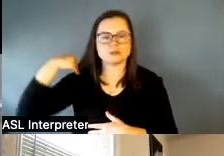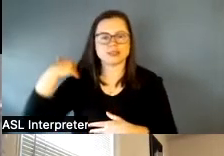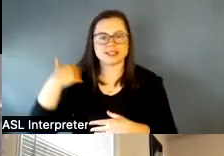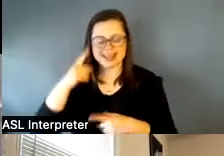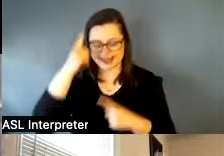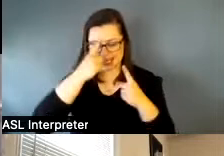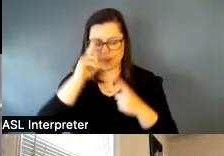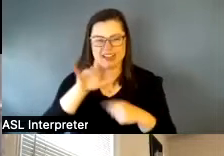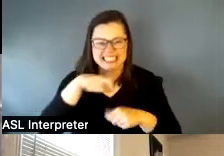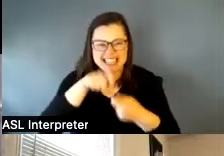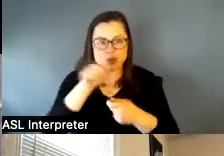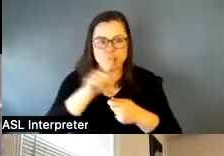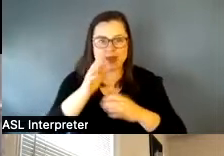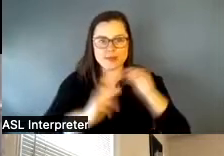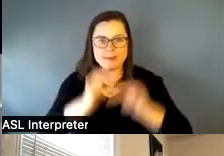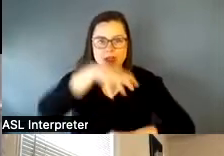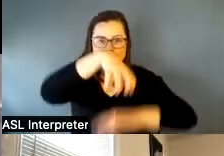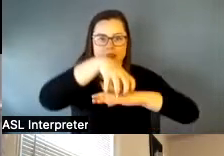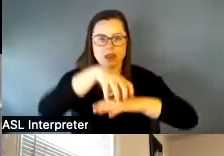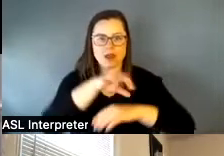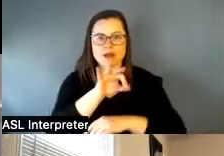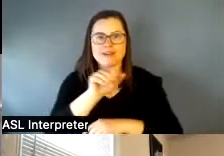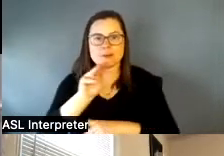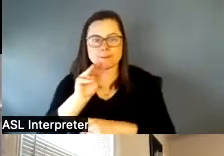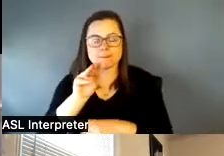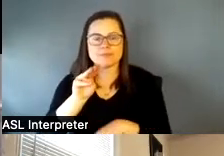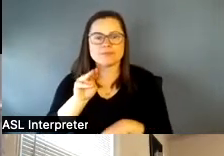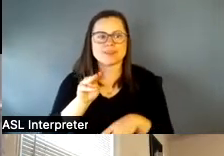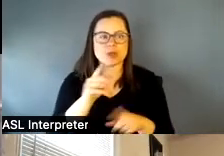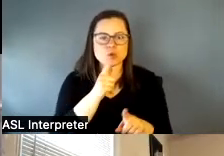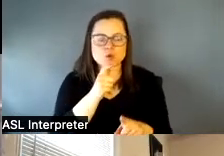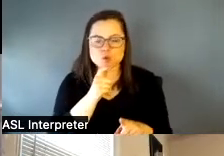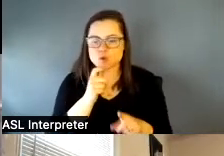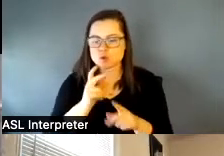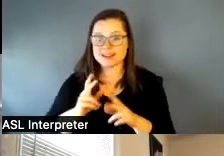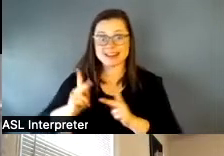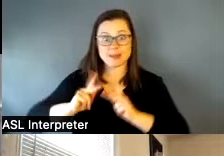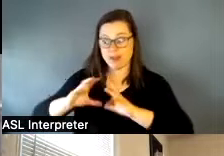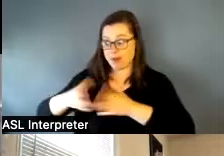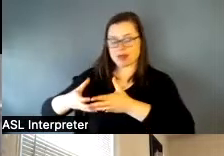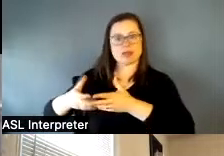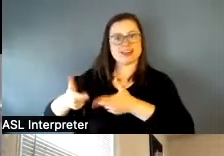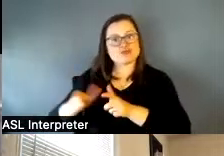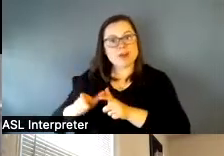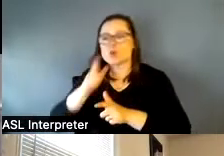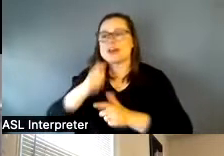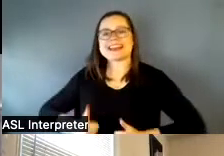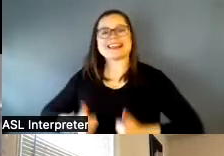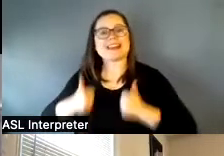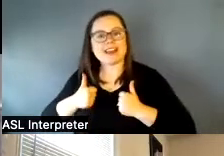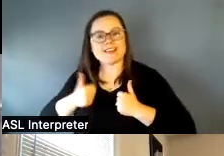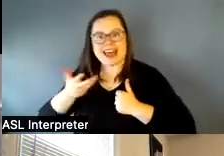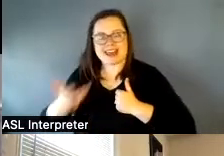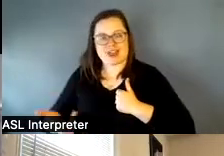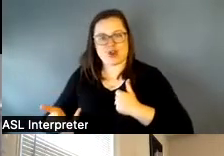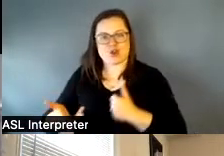and the individuals that kind of inhabited that site. And I